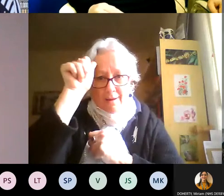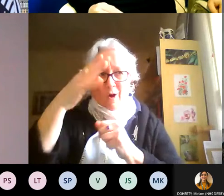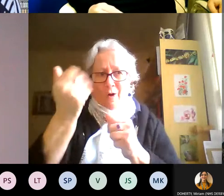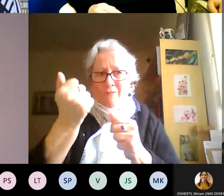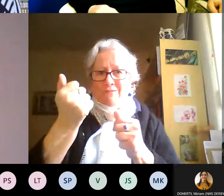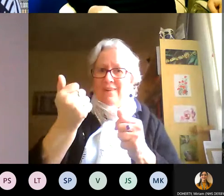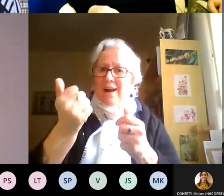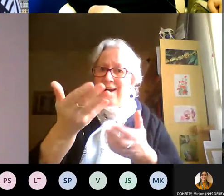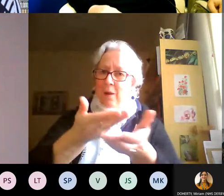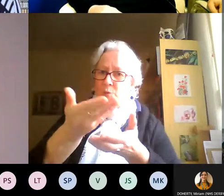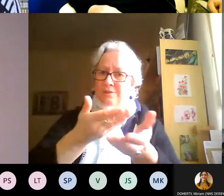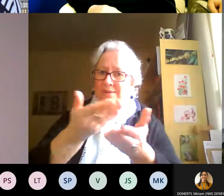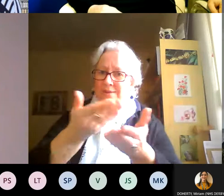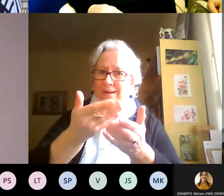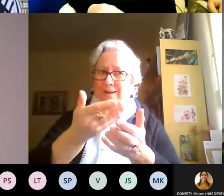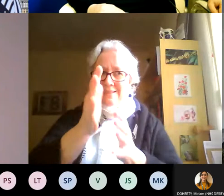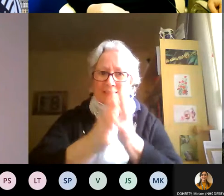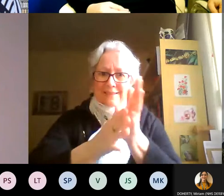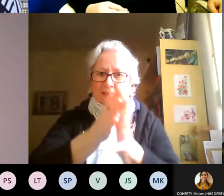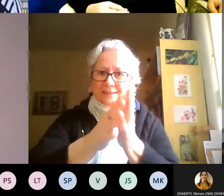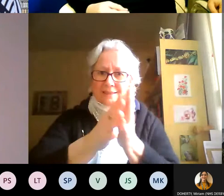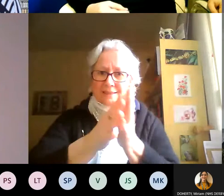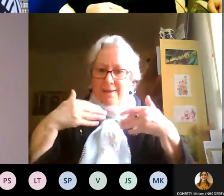aren't necessarily aware of